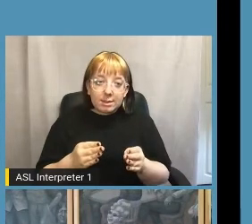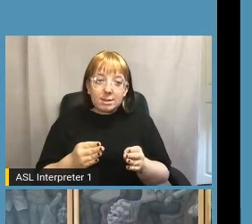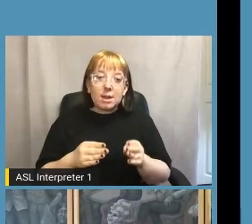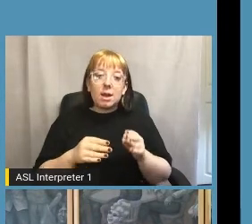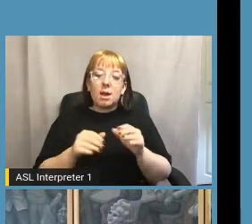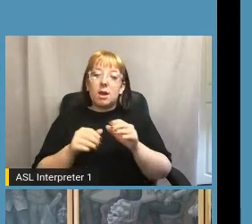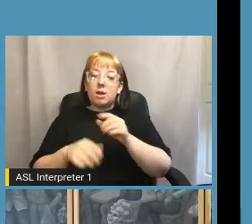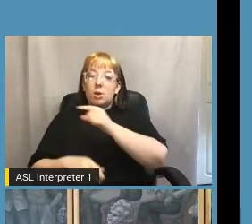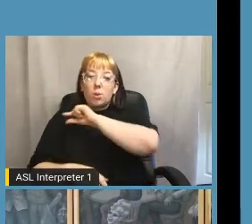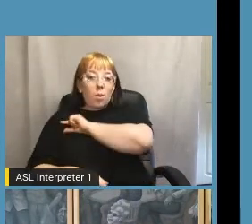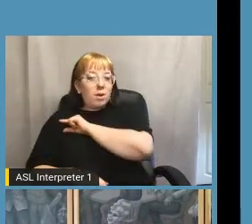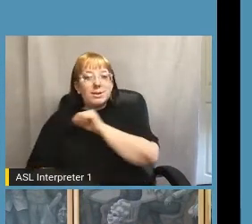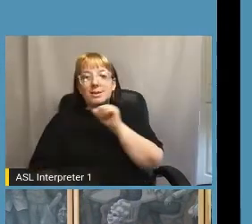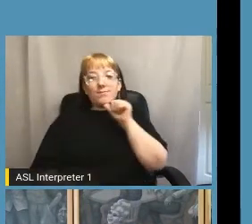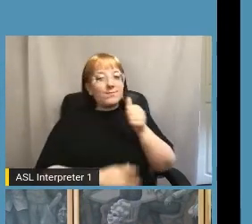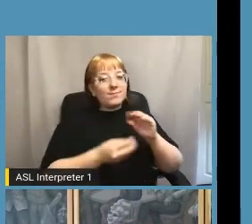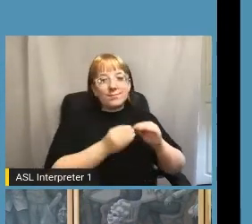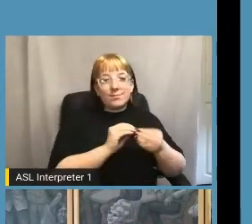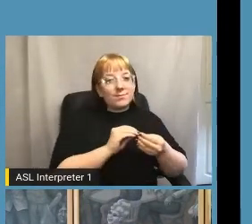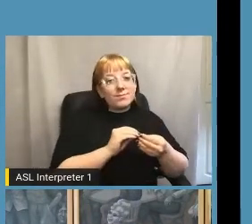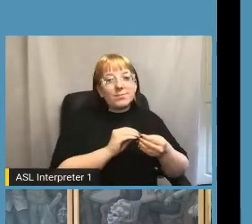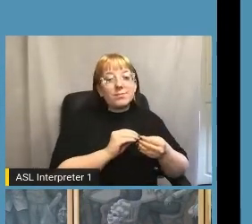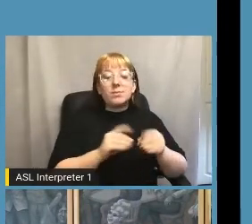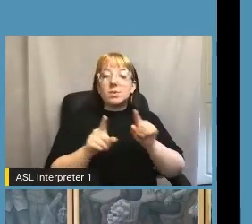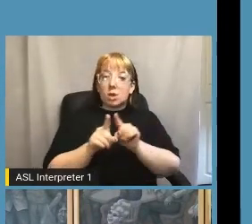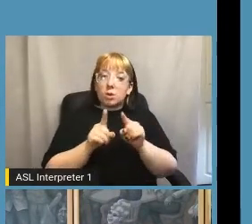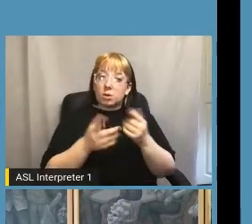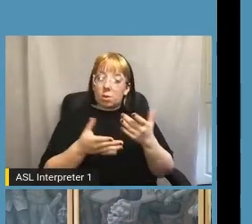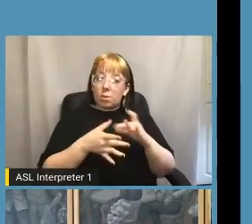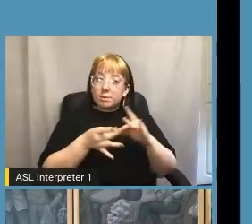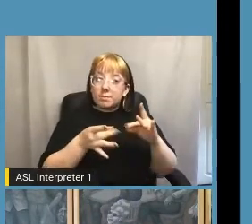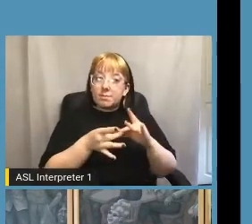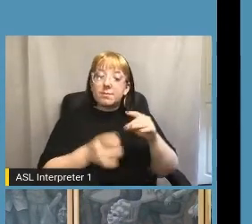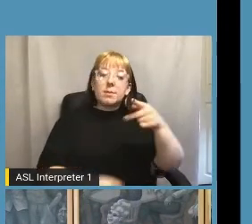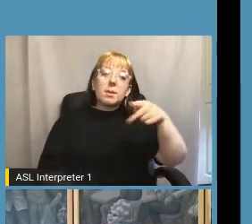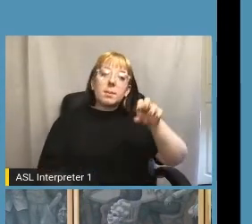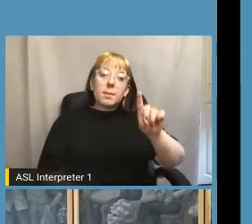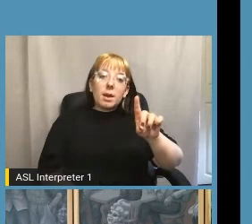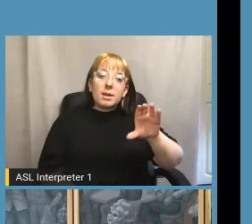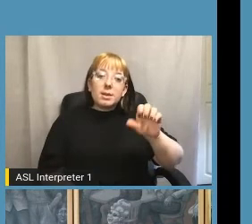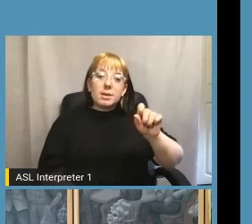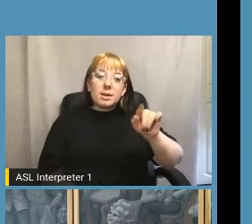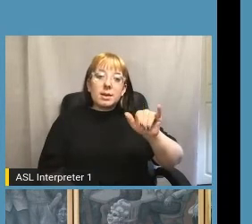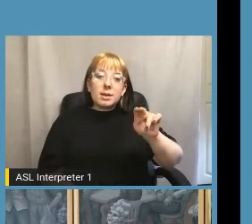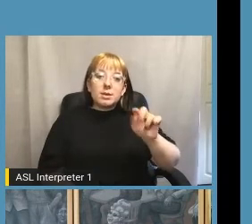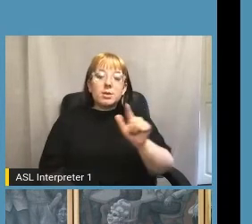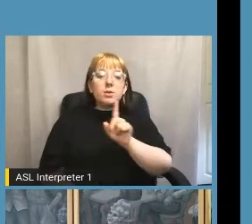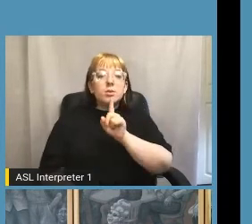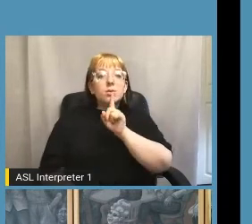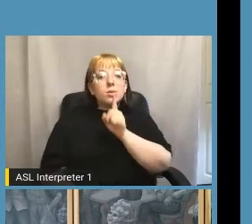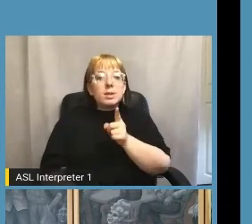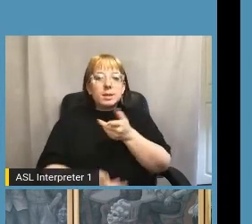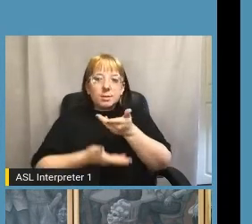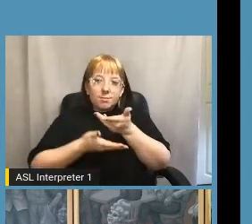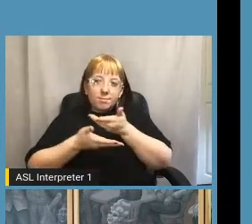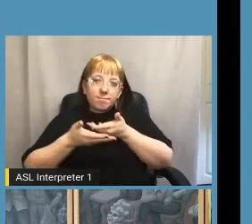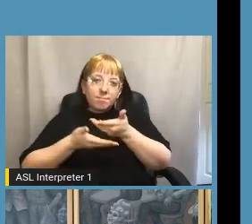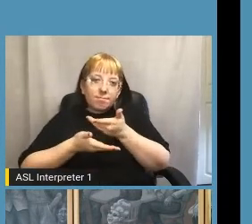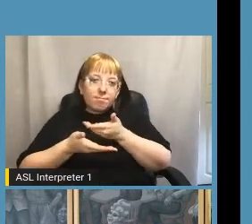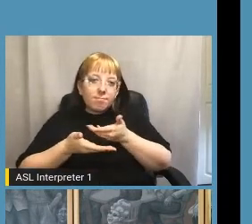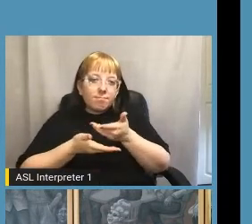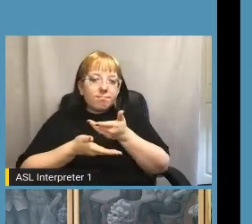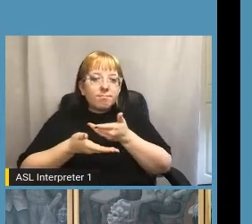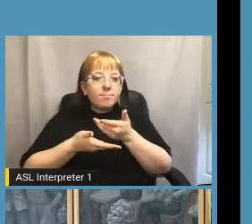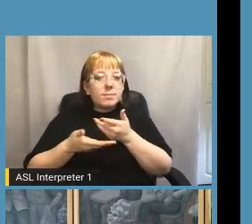quality over quantity. I also want to say that podcasting is an intimate medium. There's something about having a human